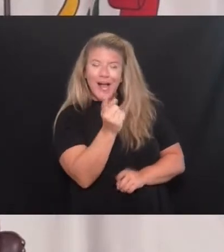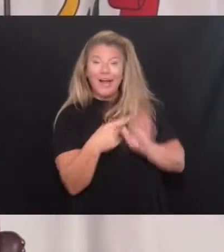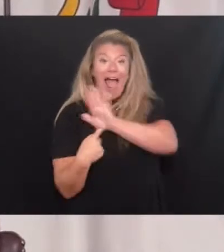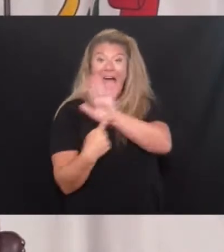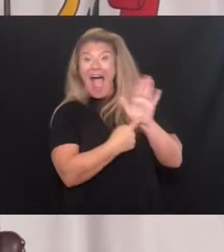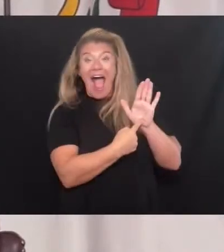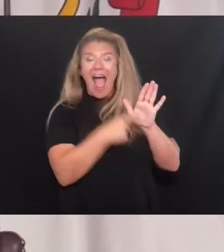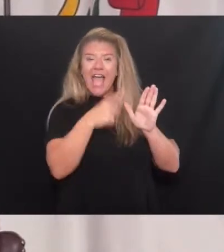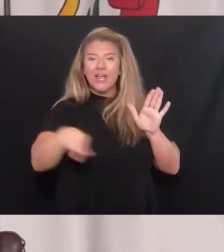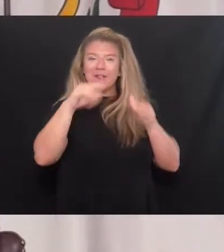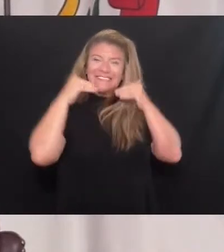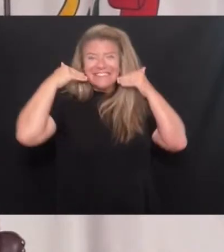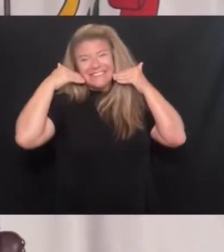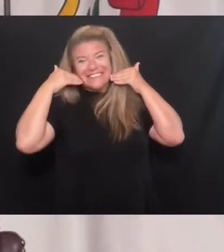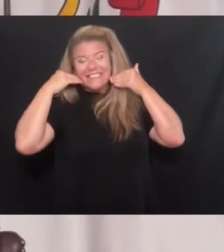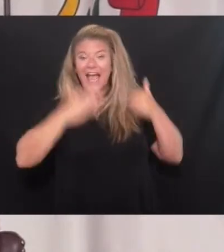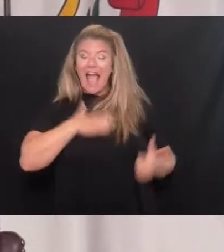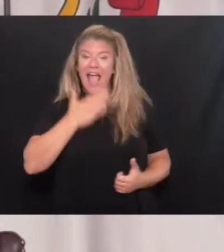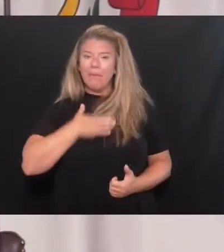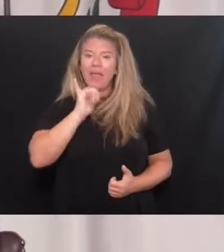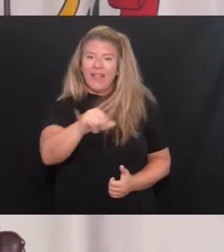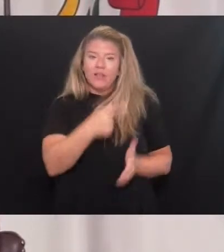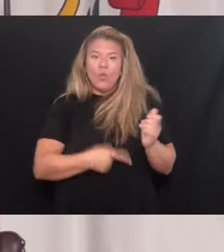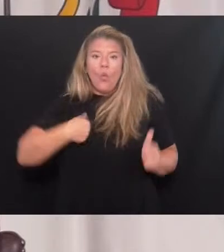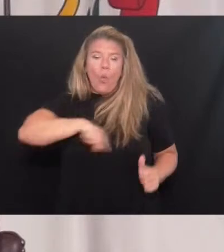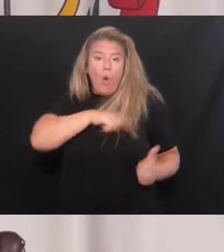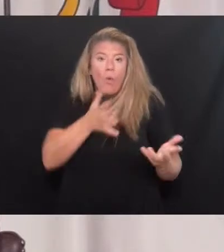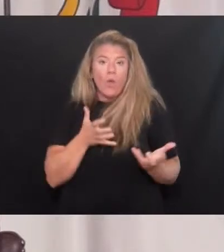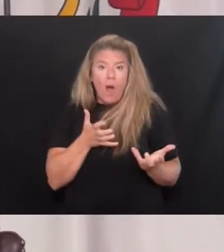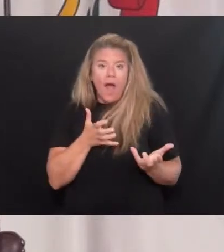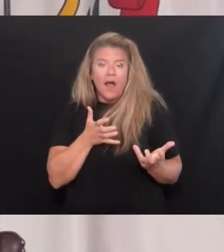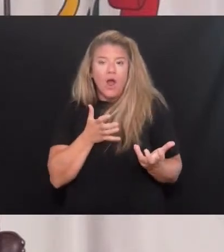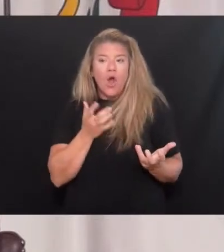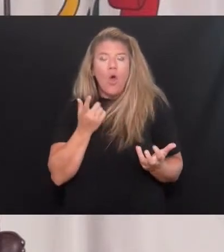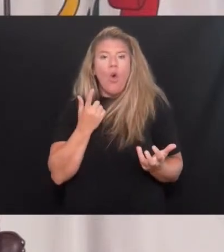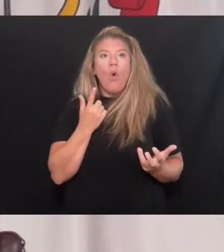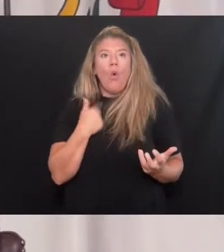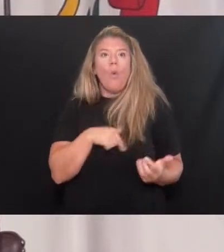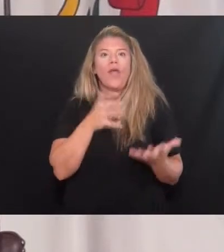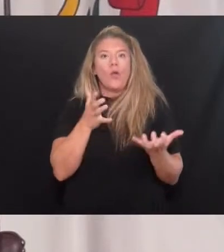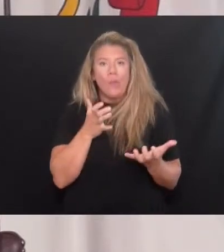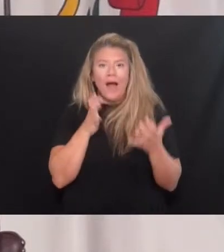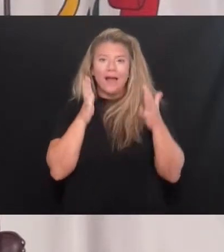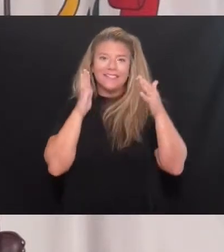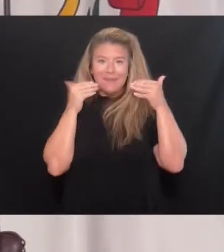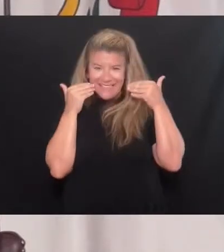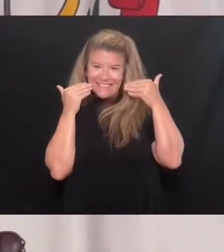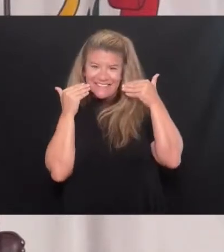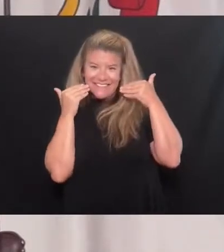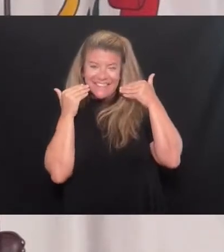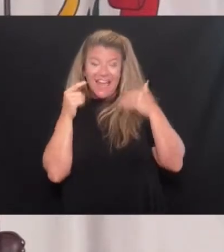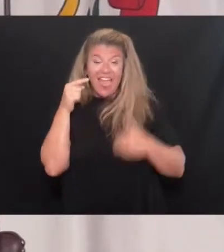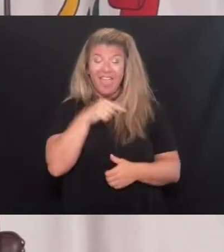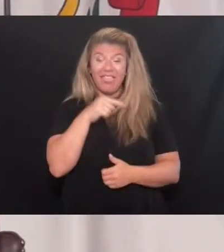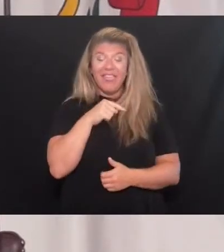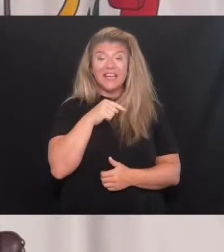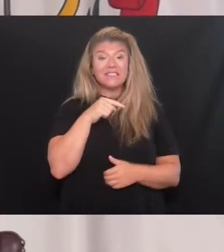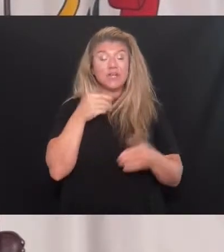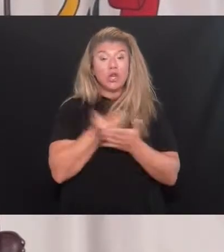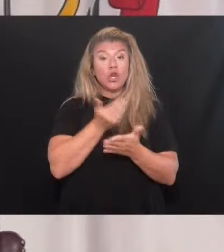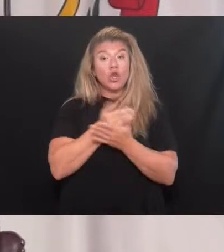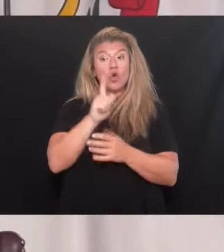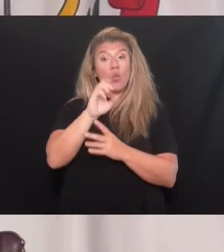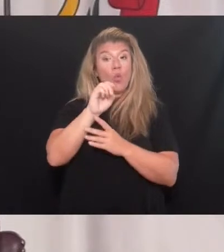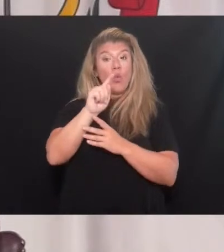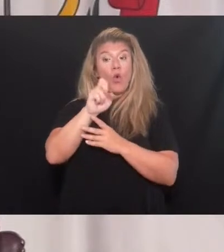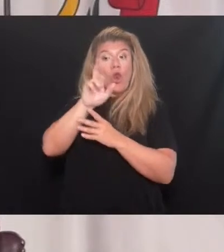that's really what we're trying to do. We want to bring a smile to your face. In this lottery and everything, we're